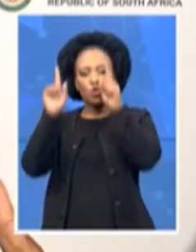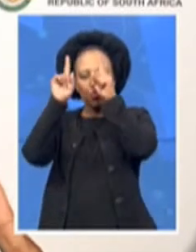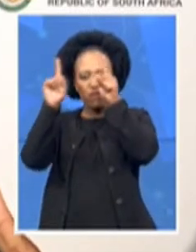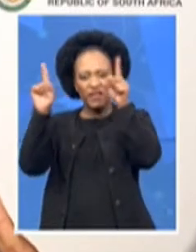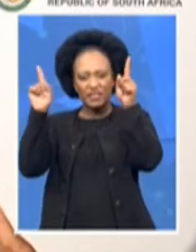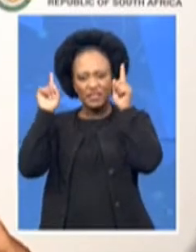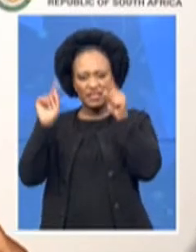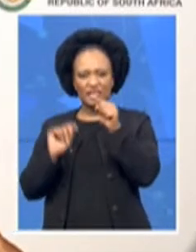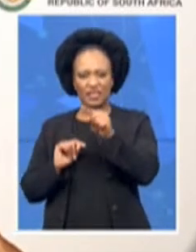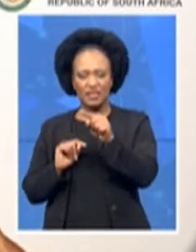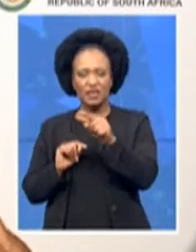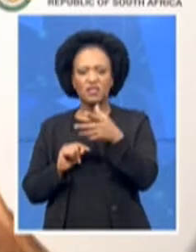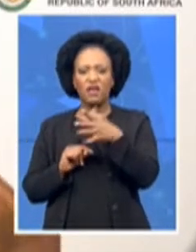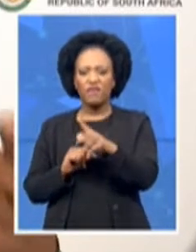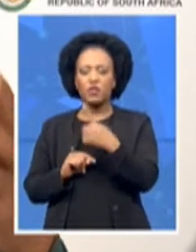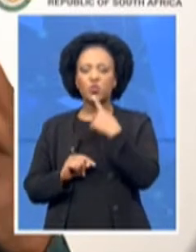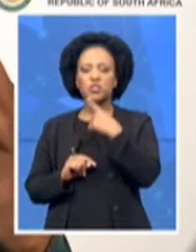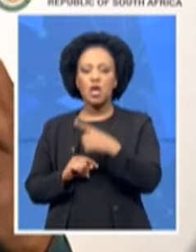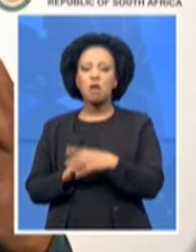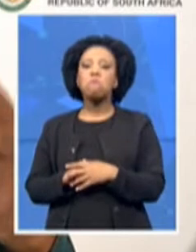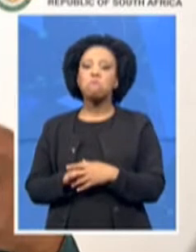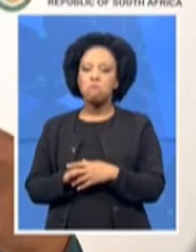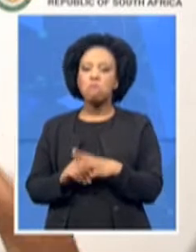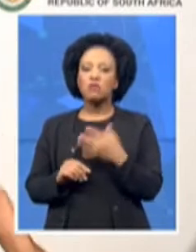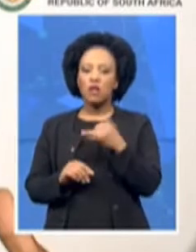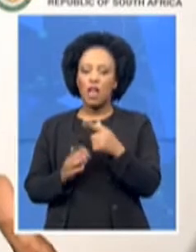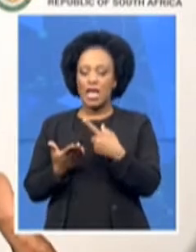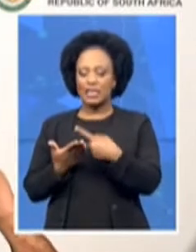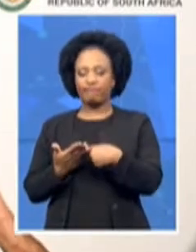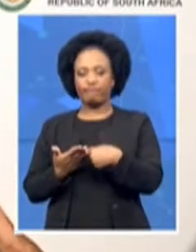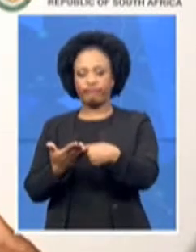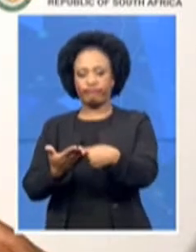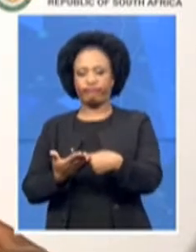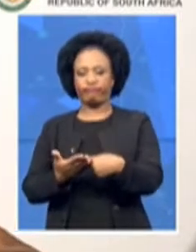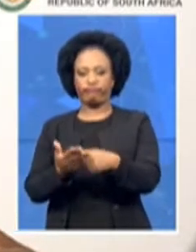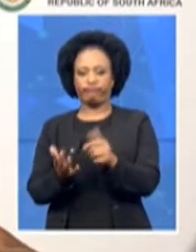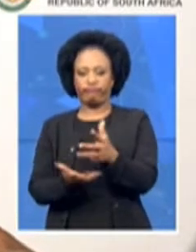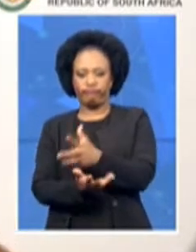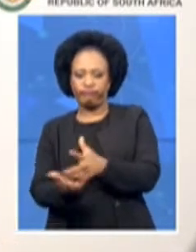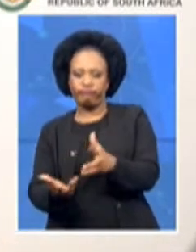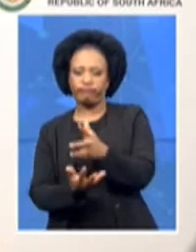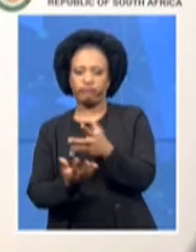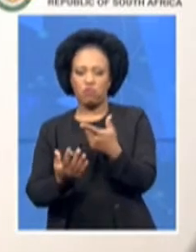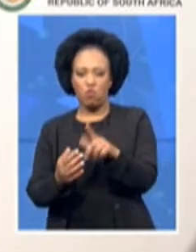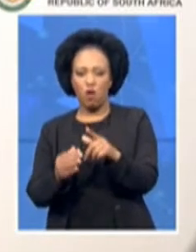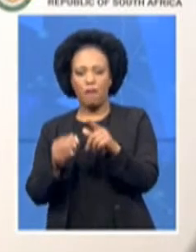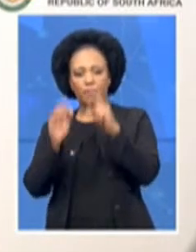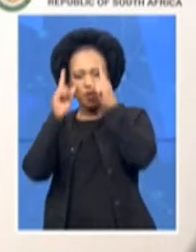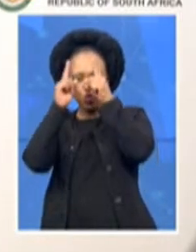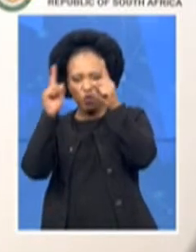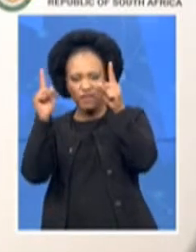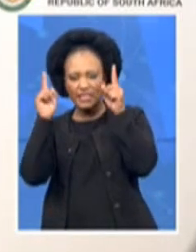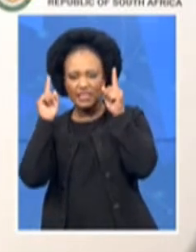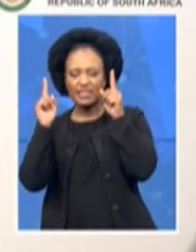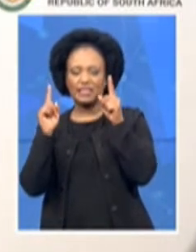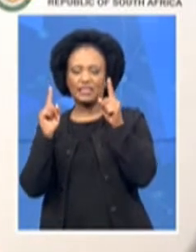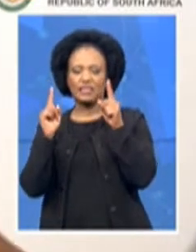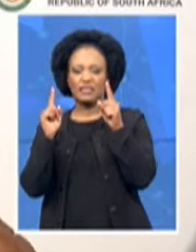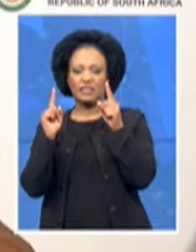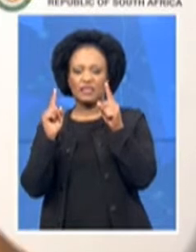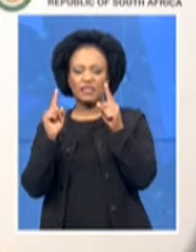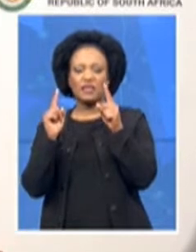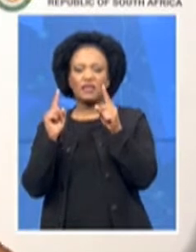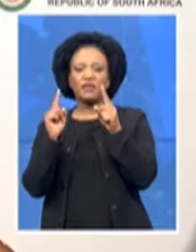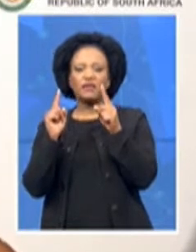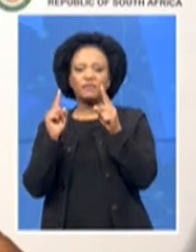discussion in the university, it's a debate, it's going to the Senate of the university